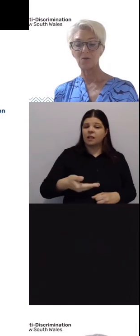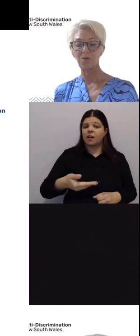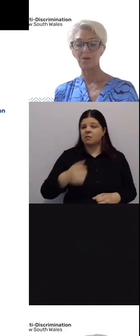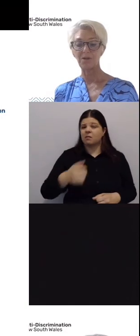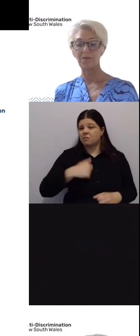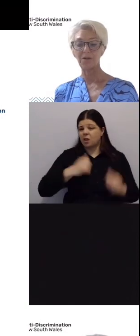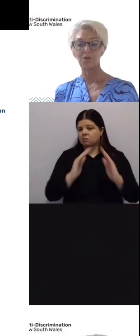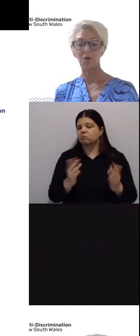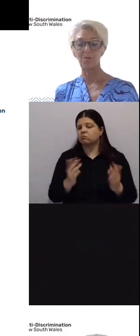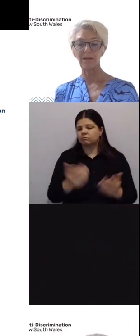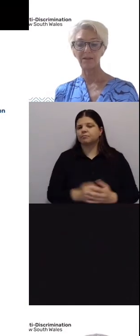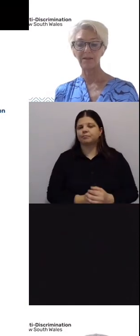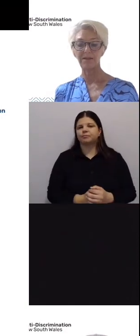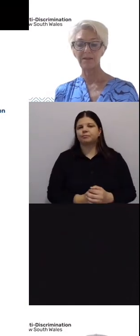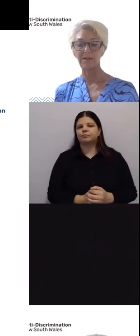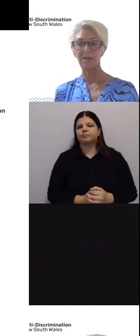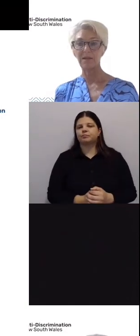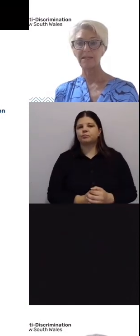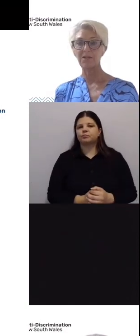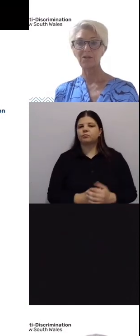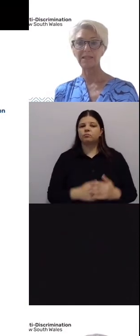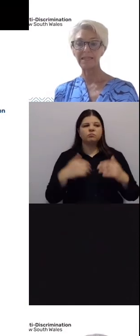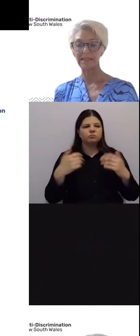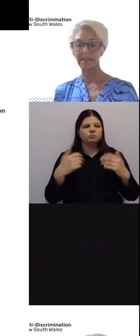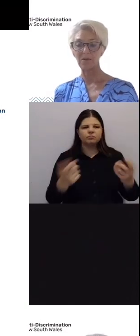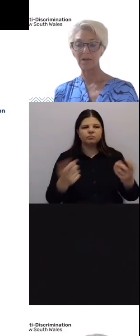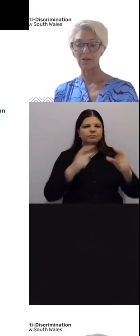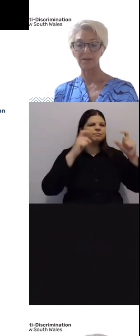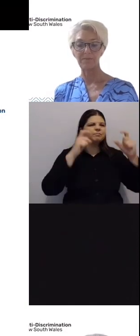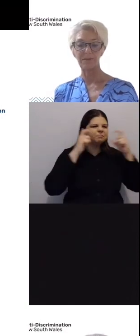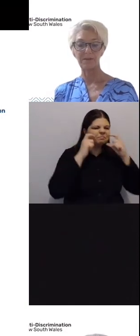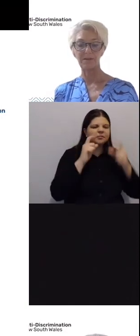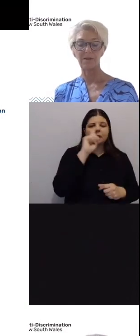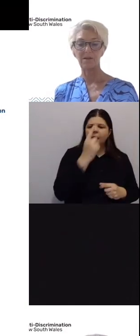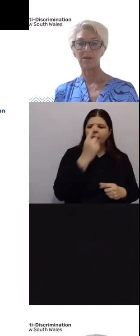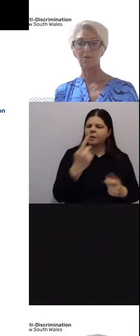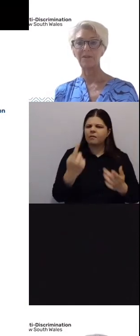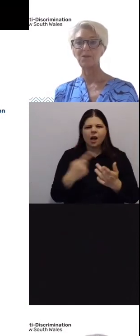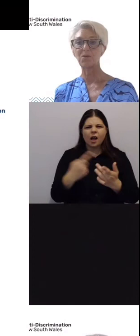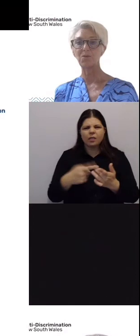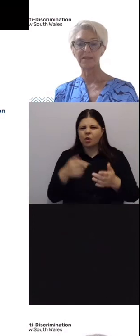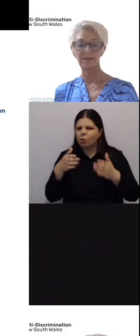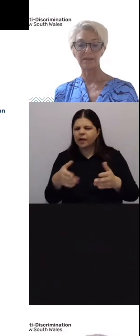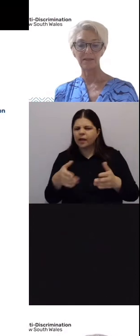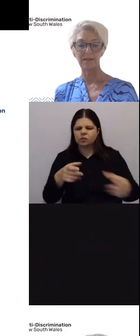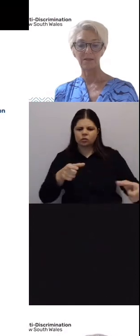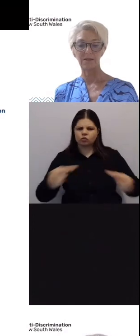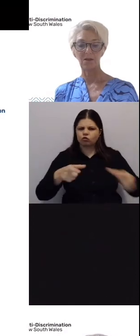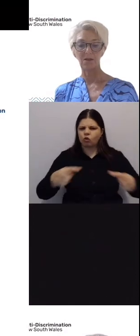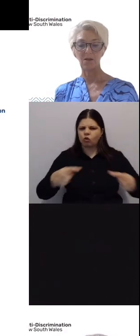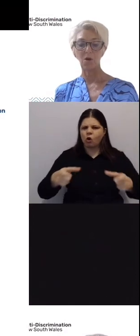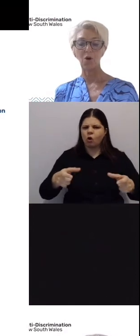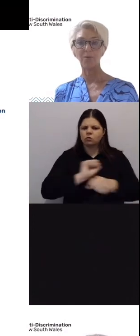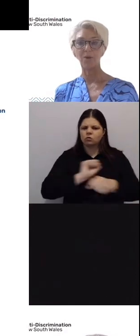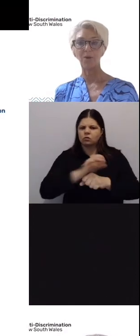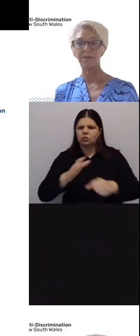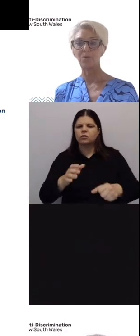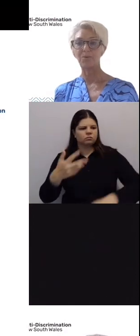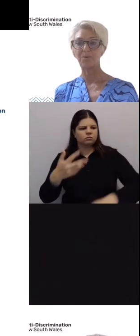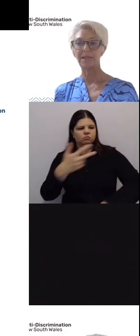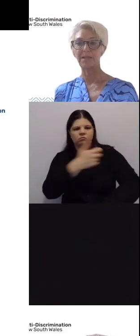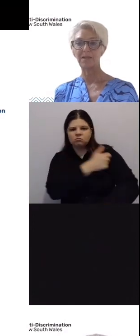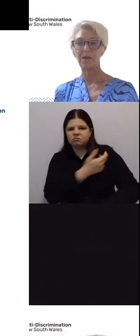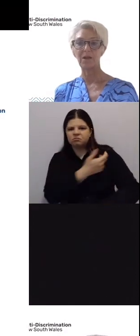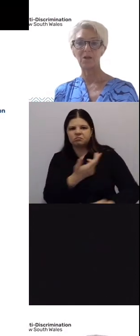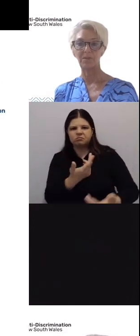are any alternative control methods, such as testing regimes, physical distancing, or